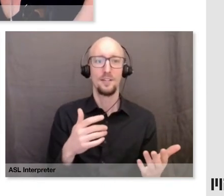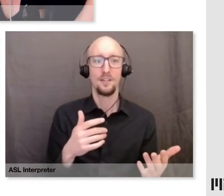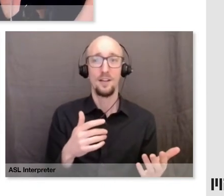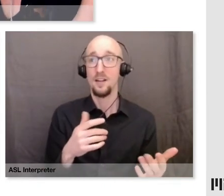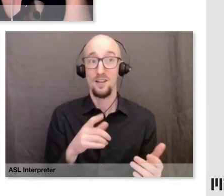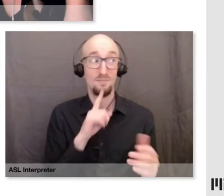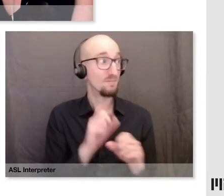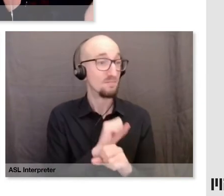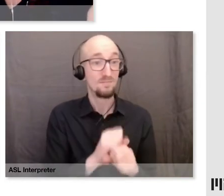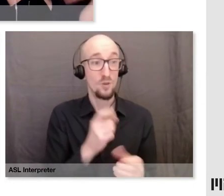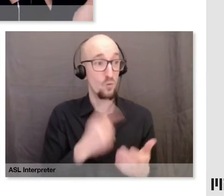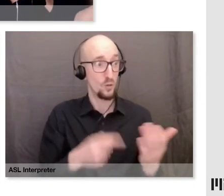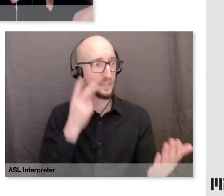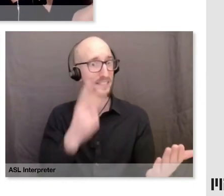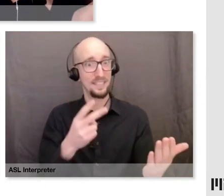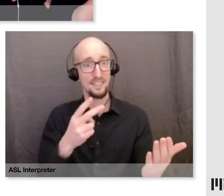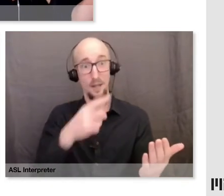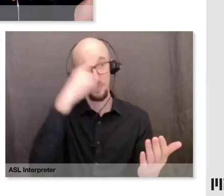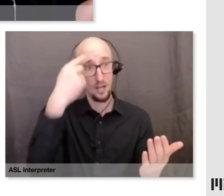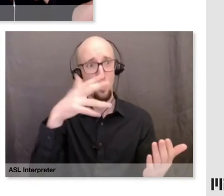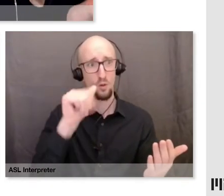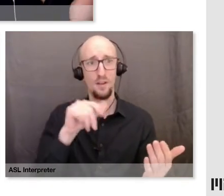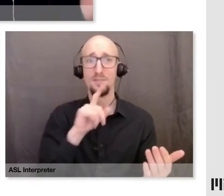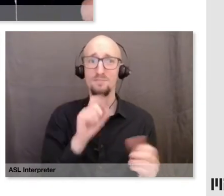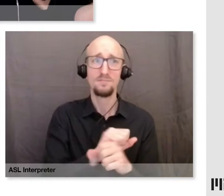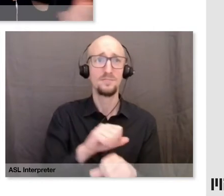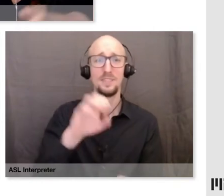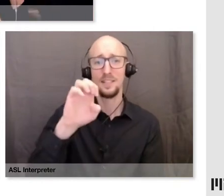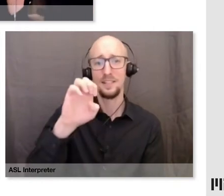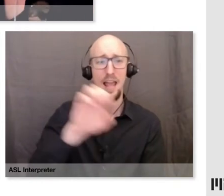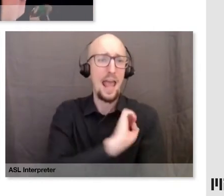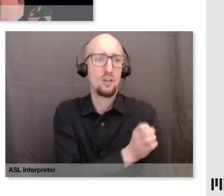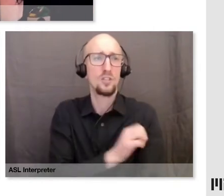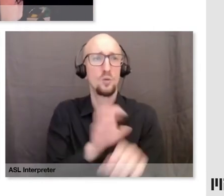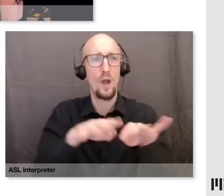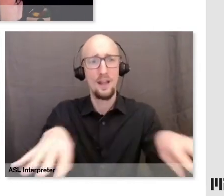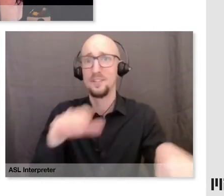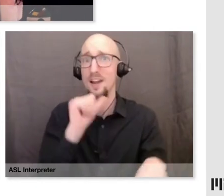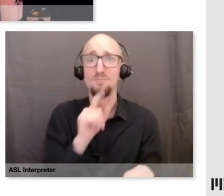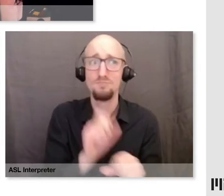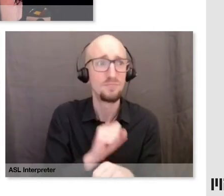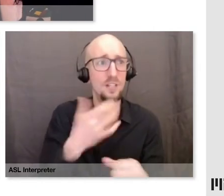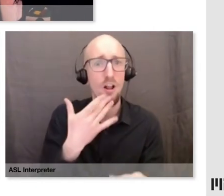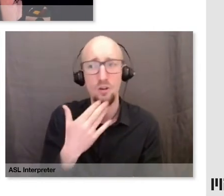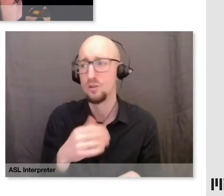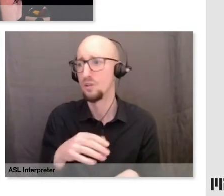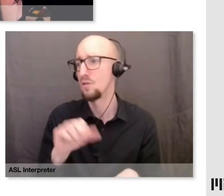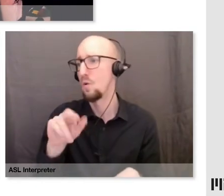or sound waves rather than, you know, a color, a shadow. I don't know, like whatever.